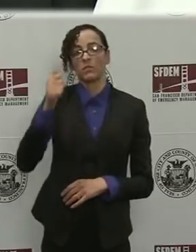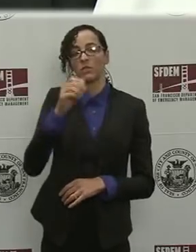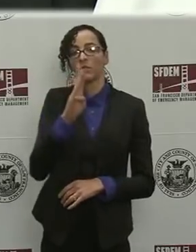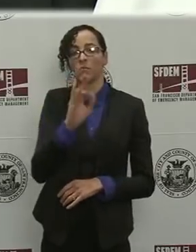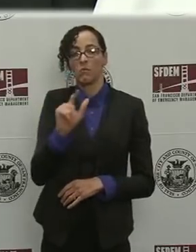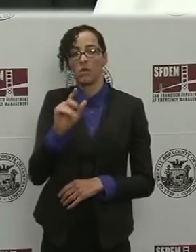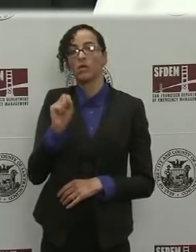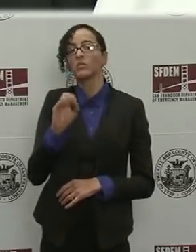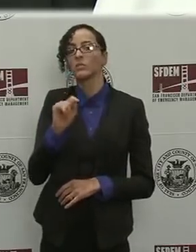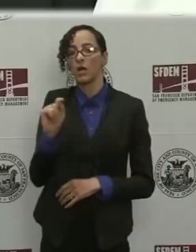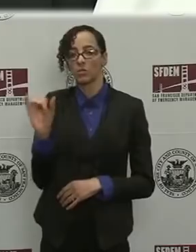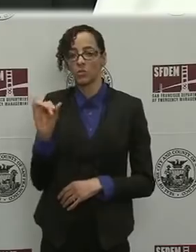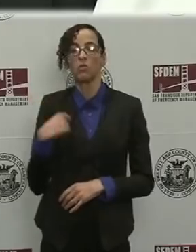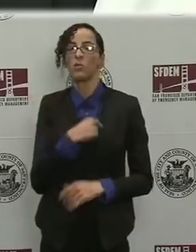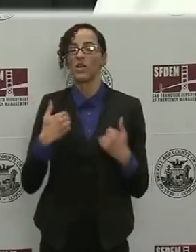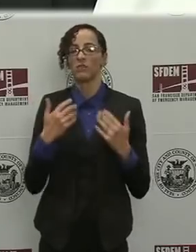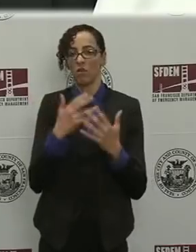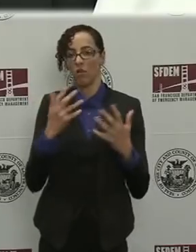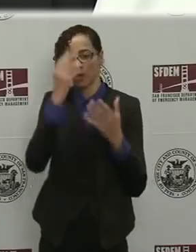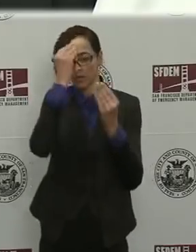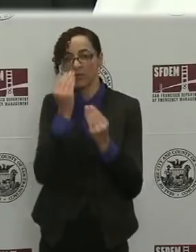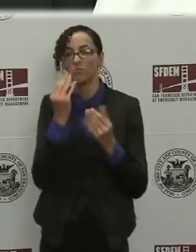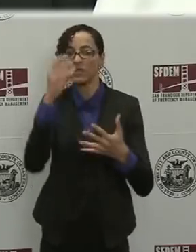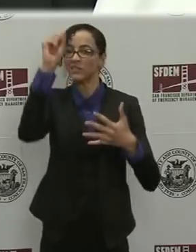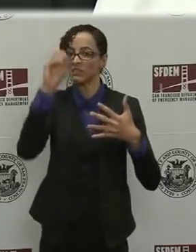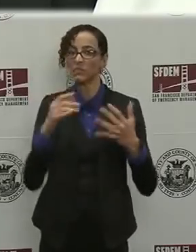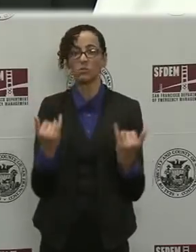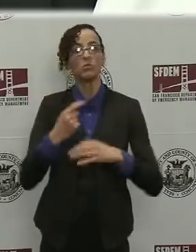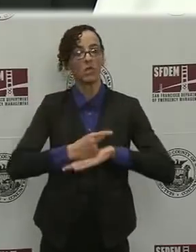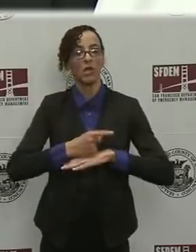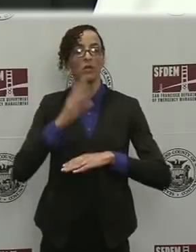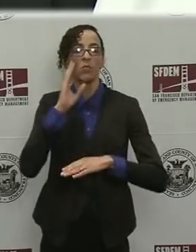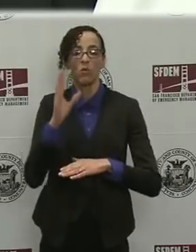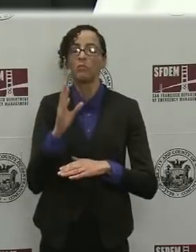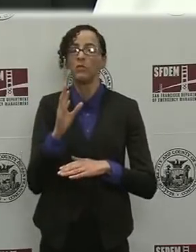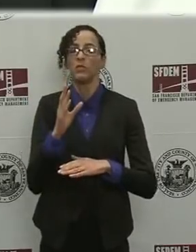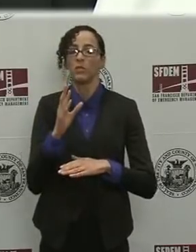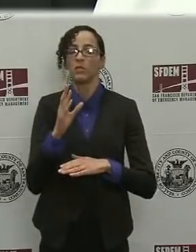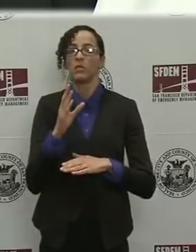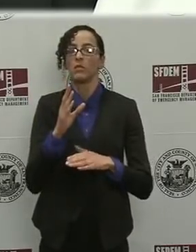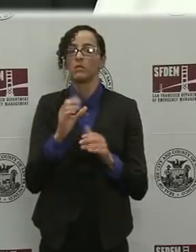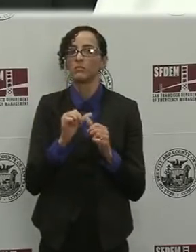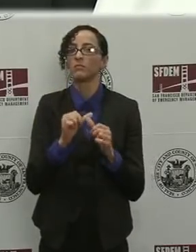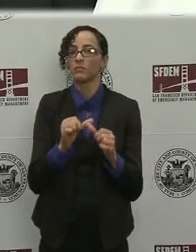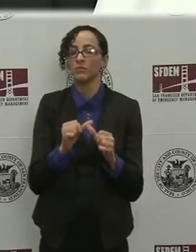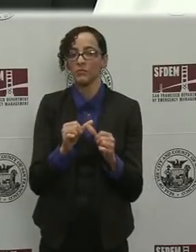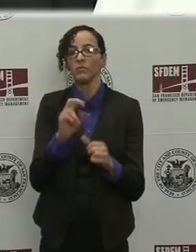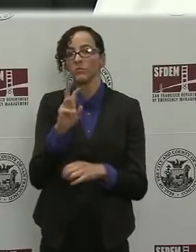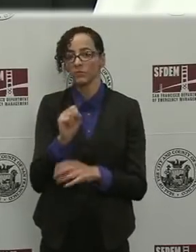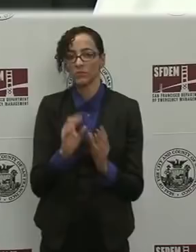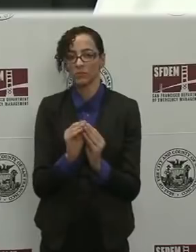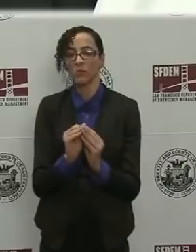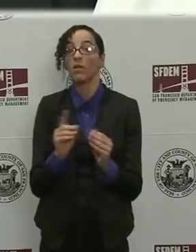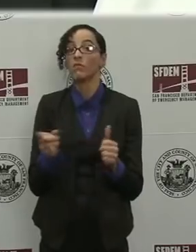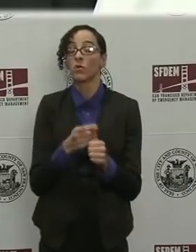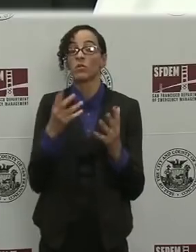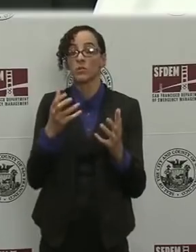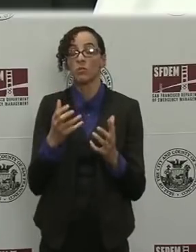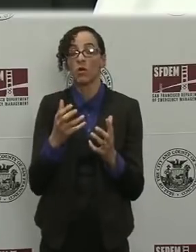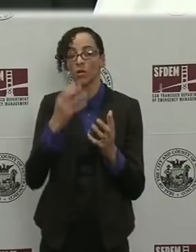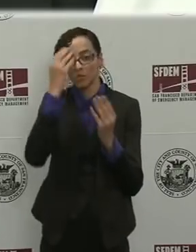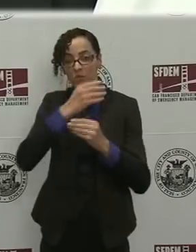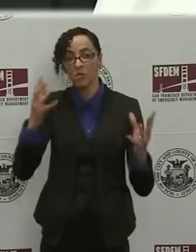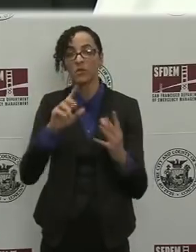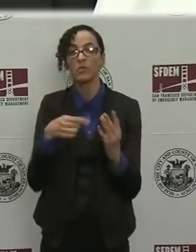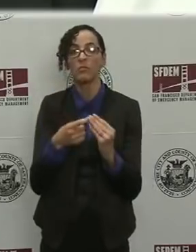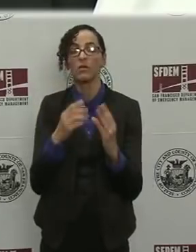with. So I want to first start with City Test SF. And we know that every single day there are